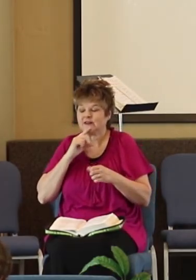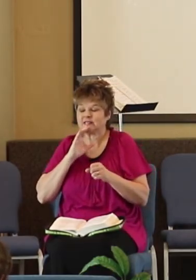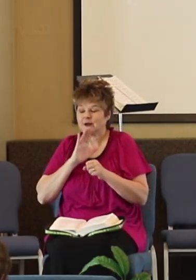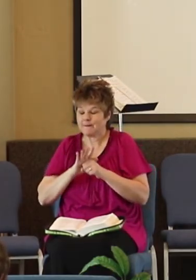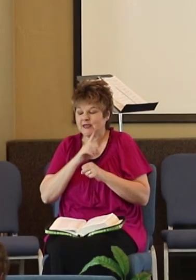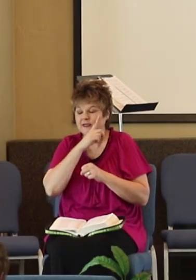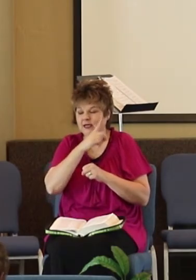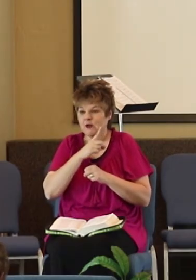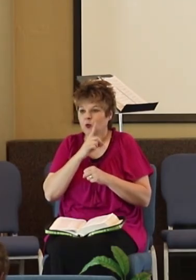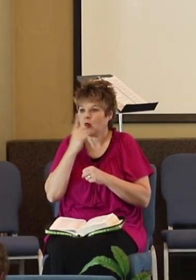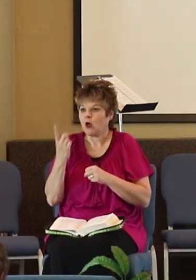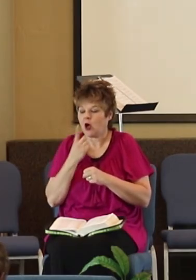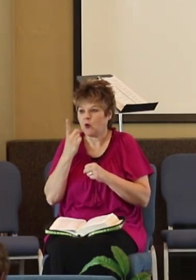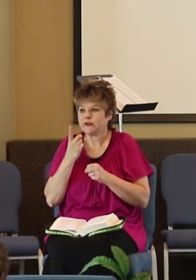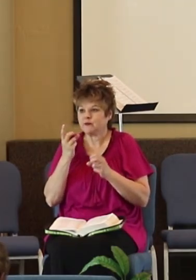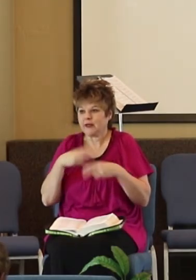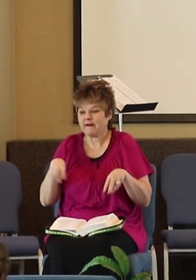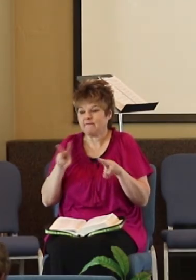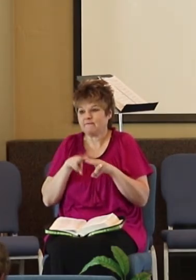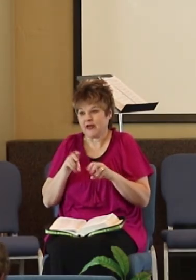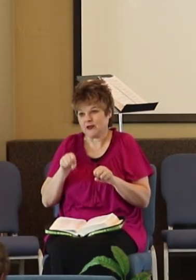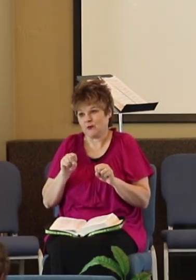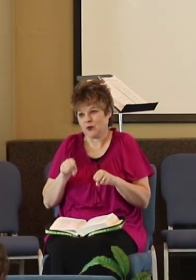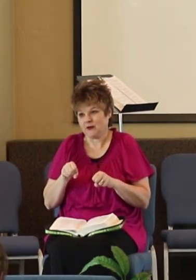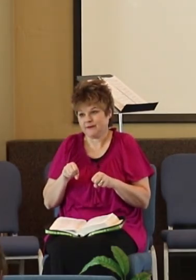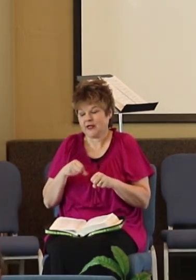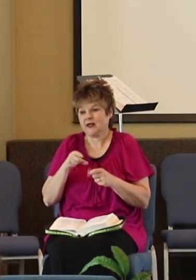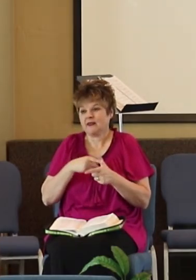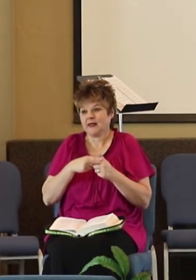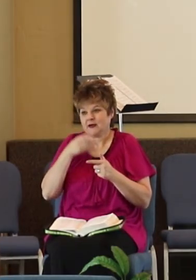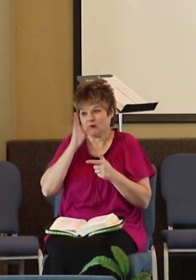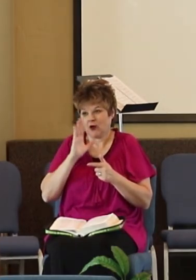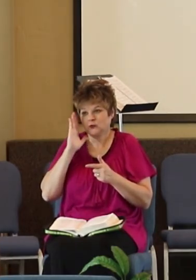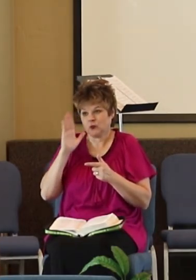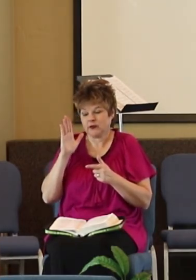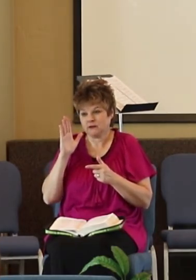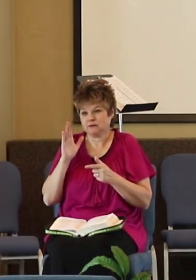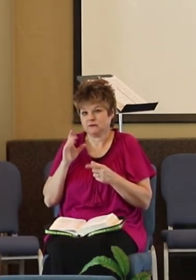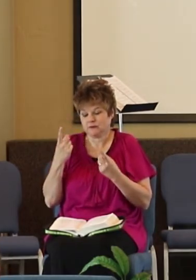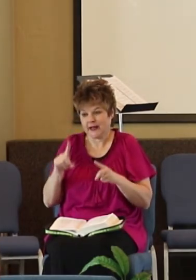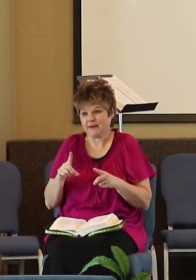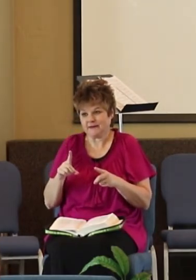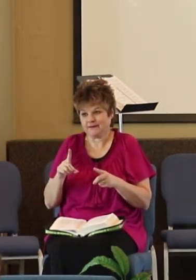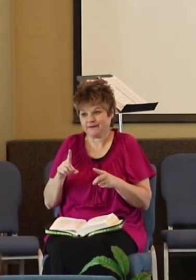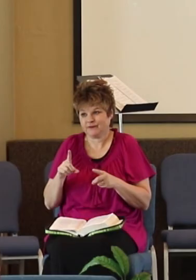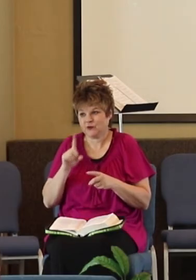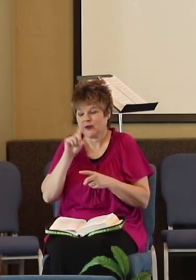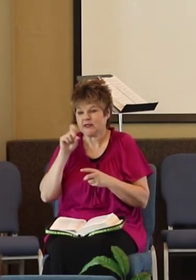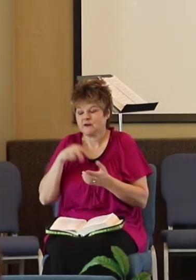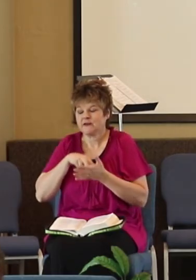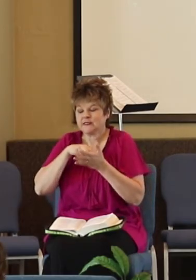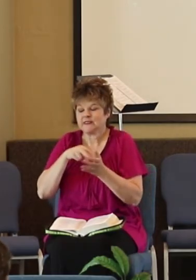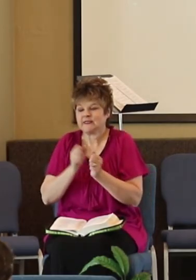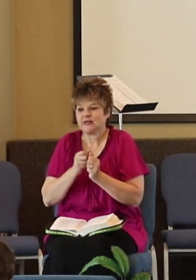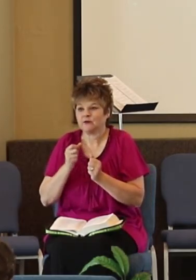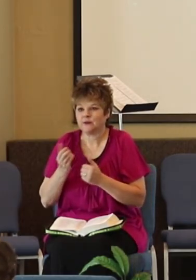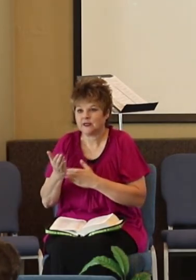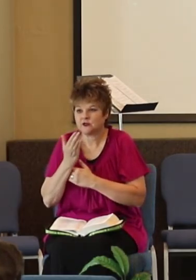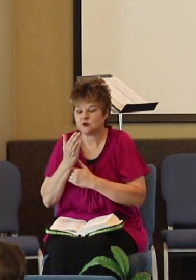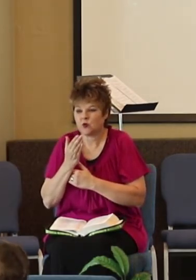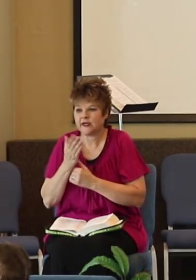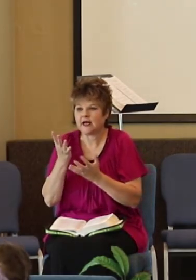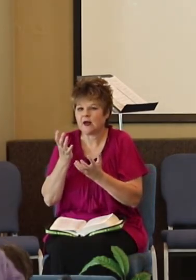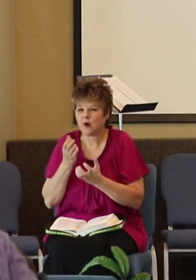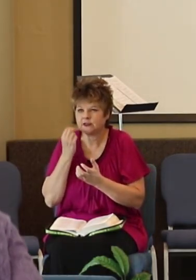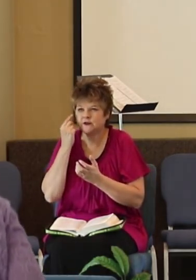of value, and the reward for that is that God's will be done. I'm going to ask if you'll stand with me this morning, and I